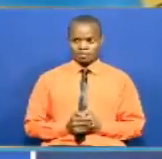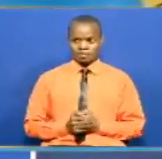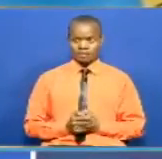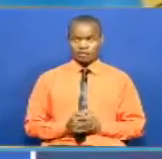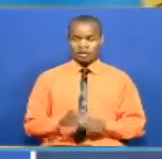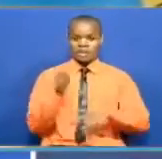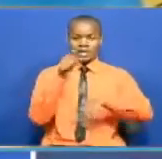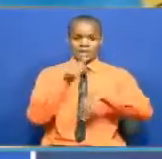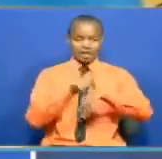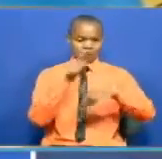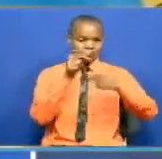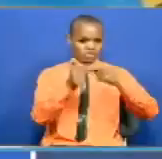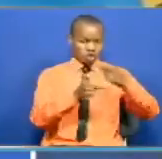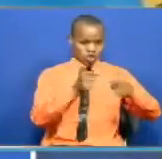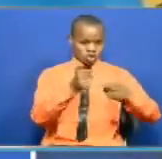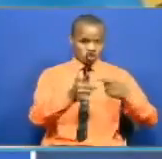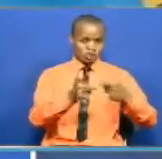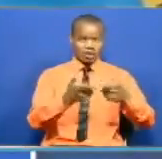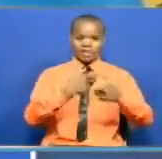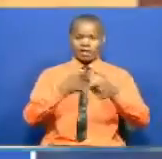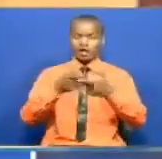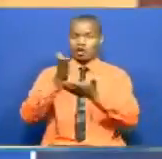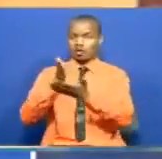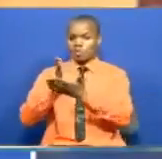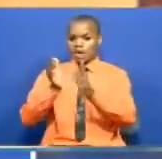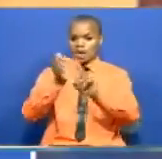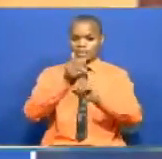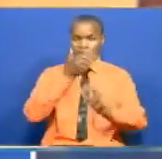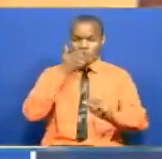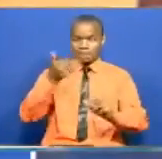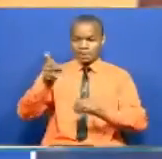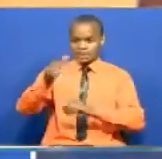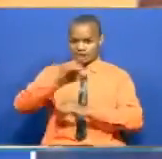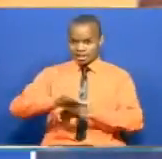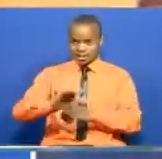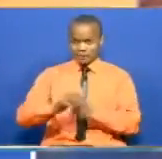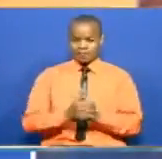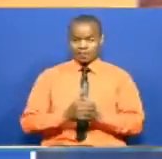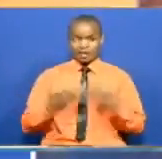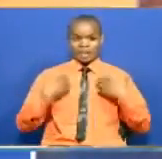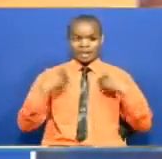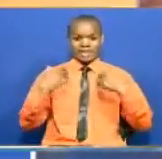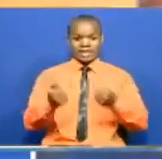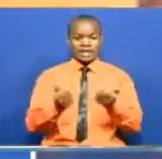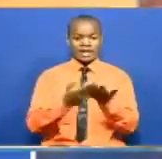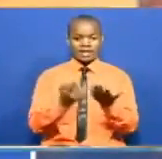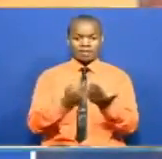tukiendelea hivi nafikiri tunaweza fika mahali pazuri. The number of recoveries also rose to